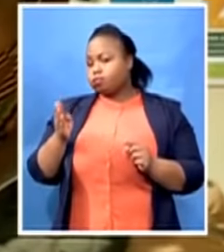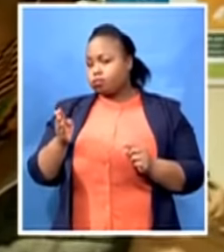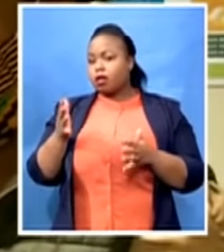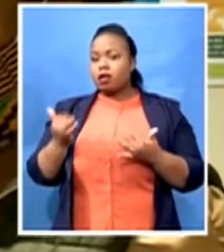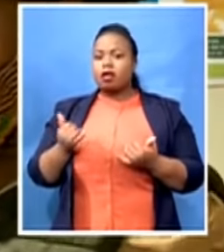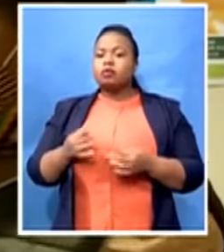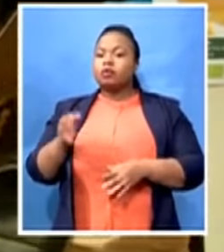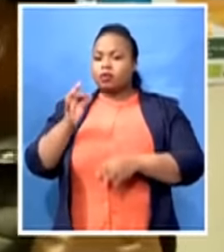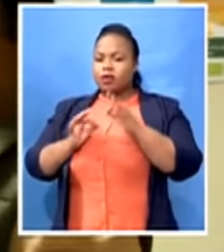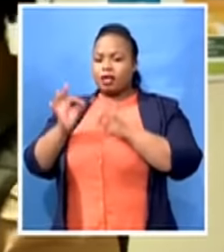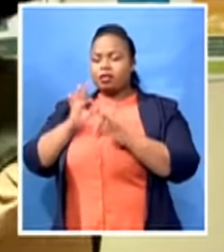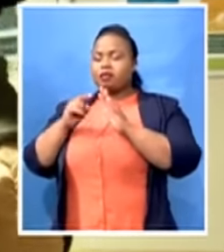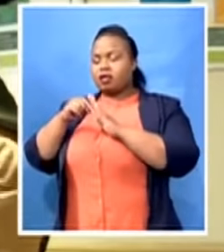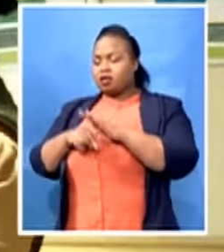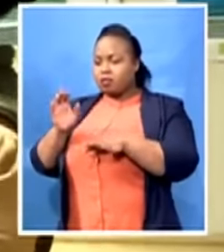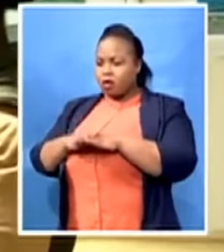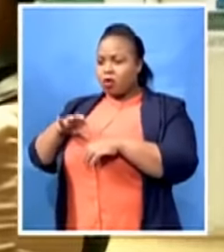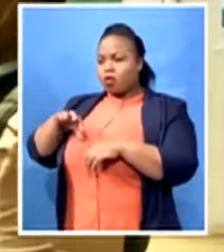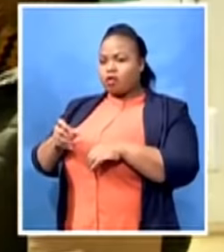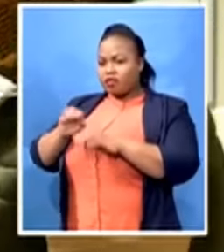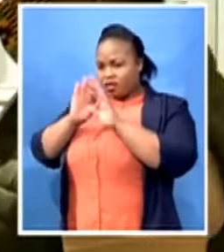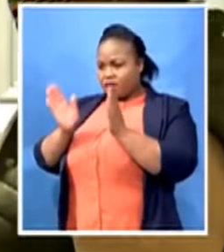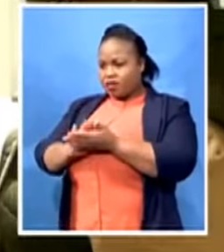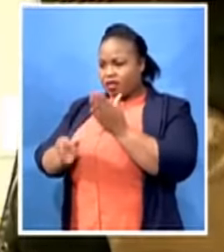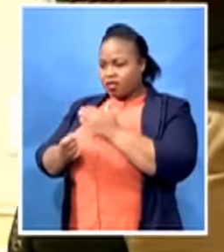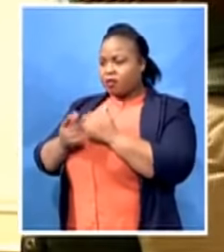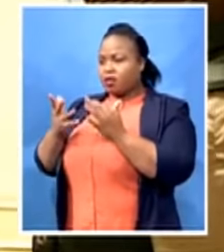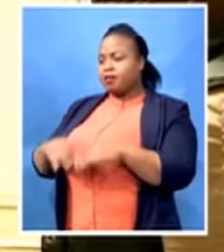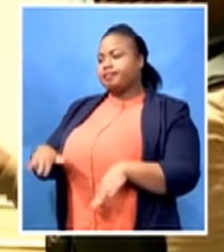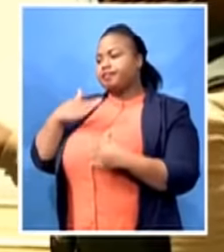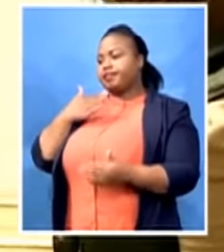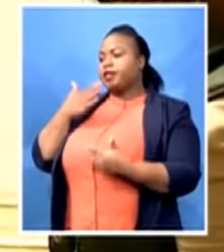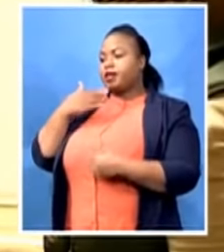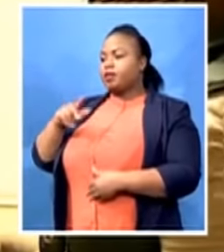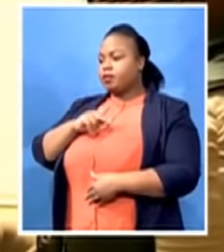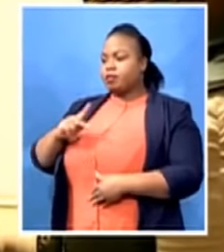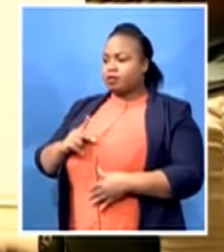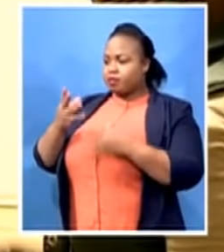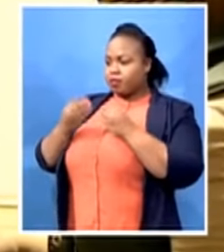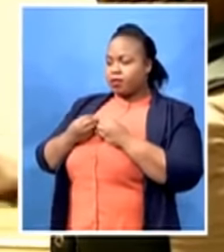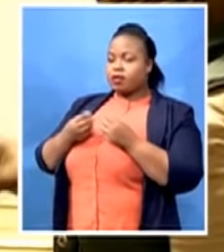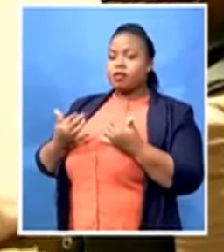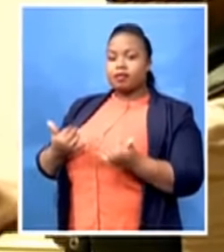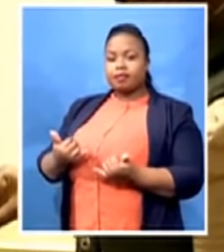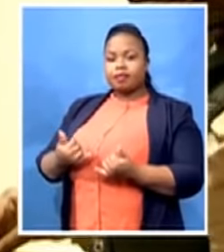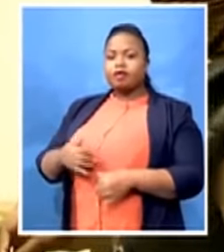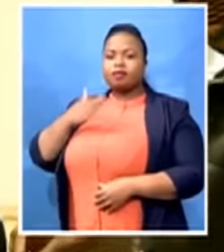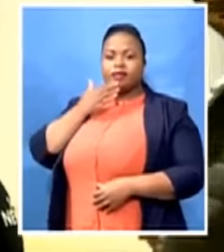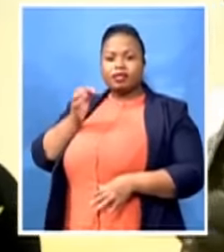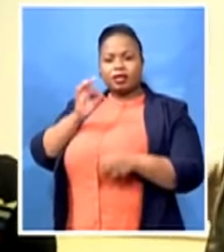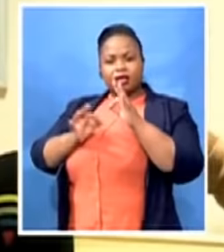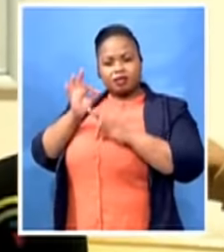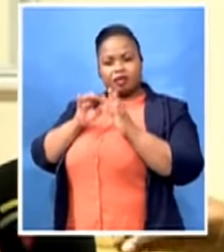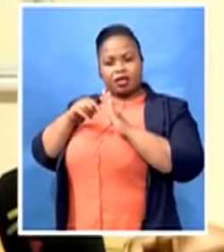is currently. The Premier, thank you very much for joining us. I want you to dwell into the issue of why are you saying